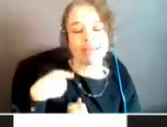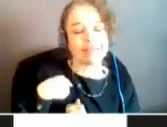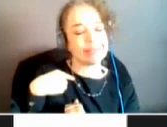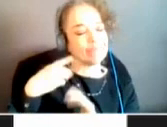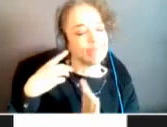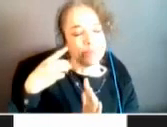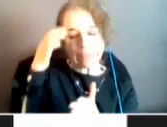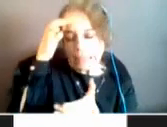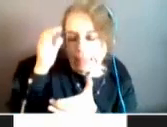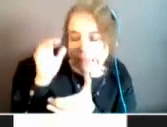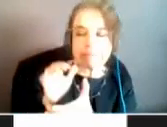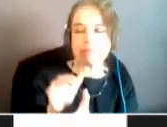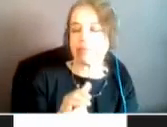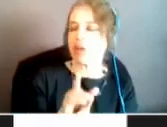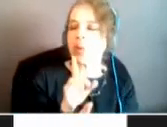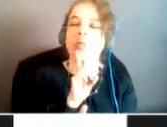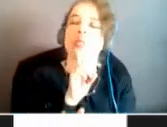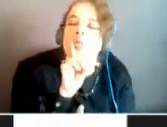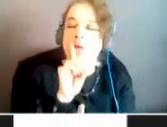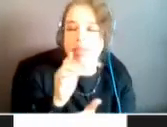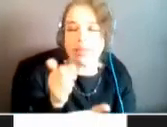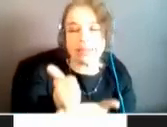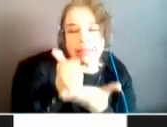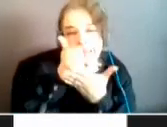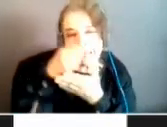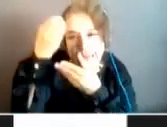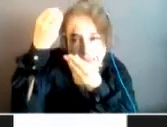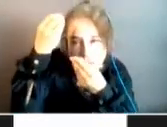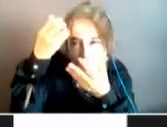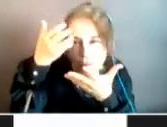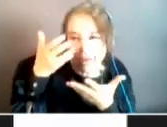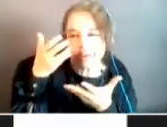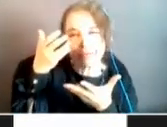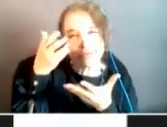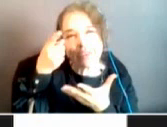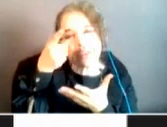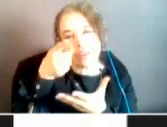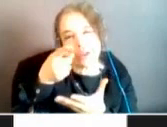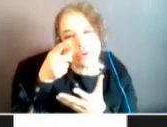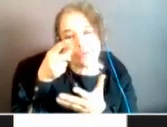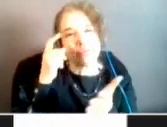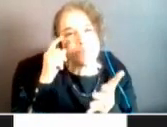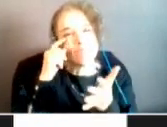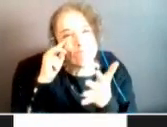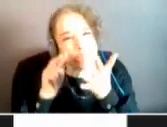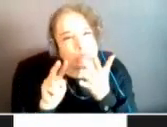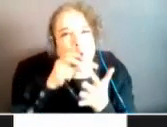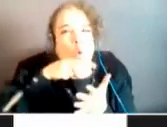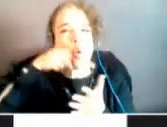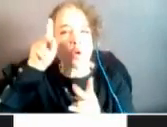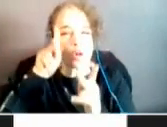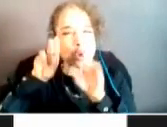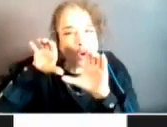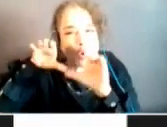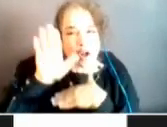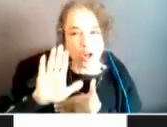is really, really helpful information, you know, as you look at older people in